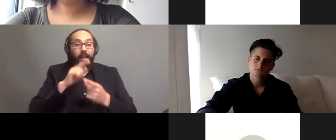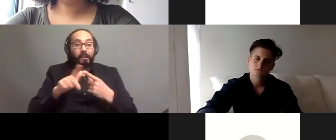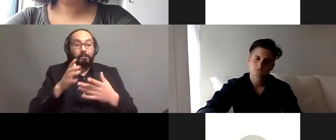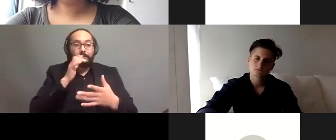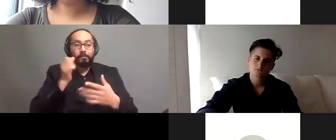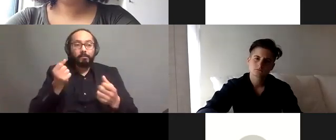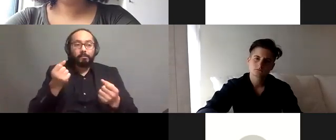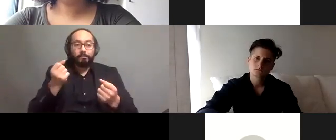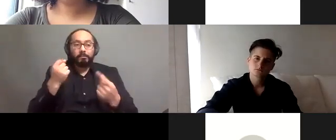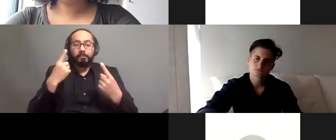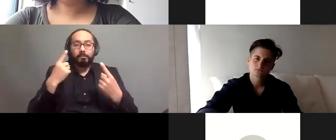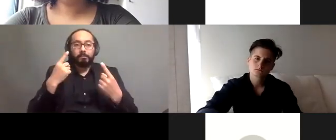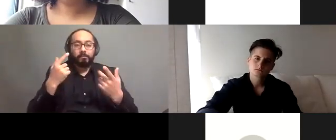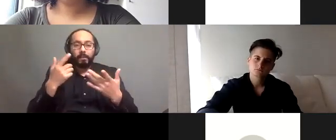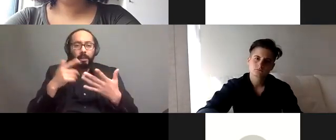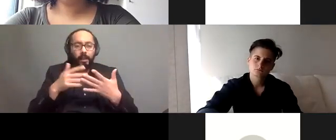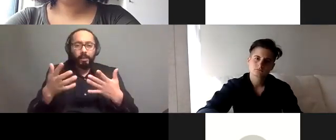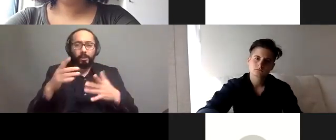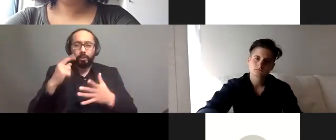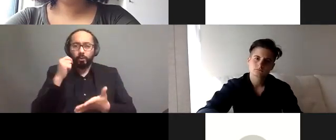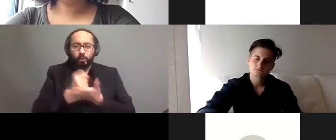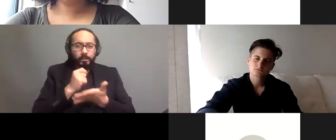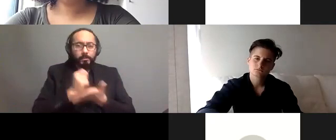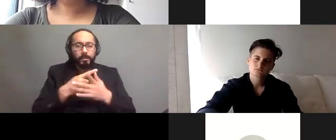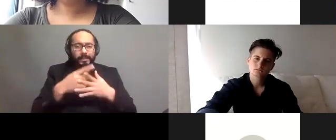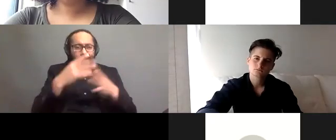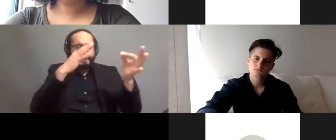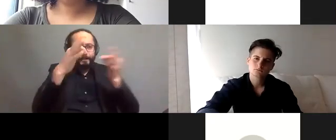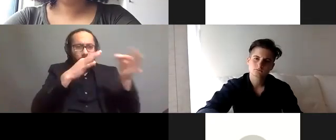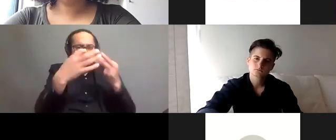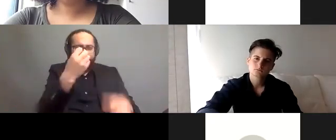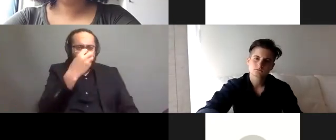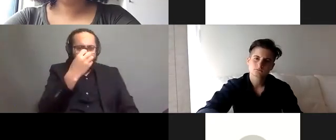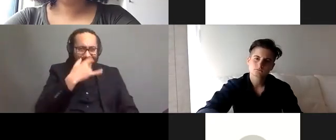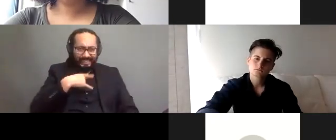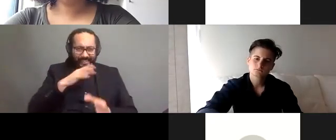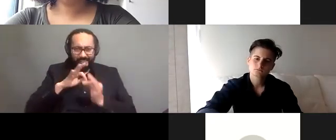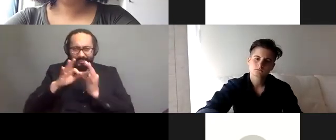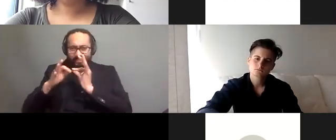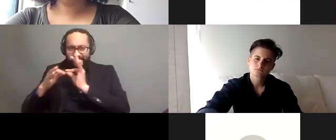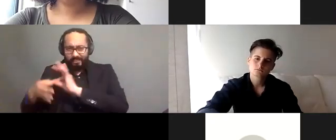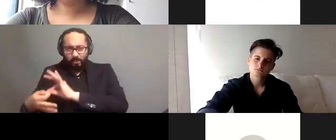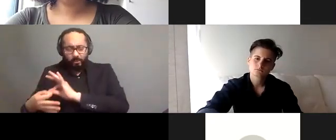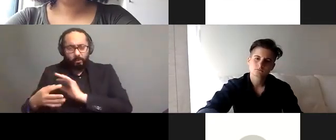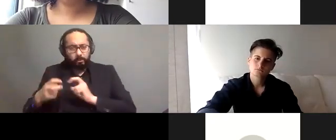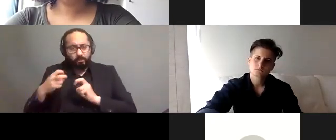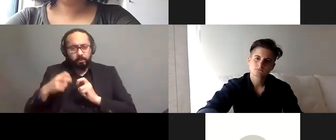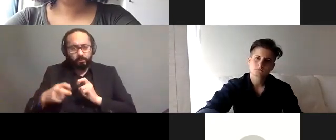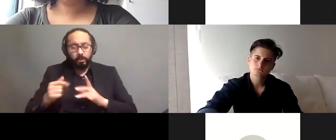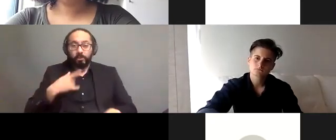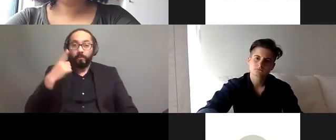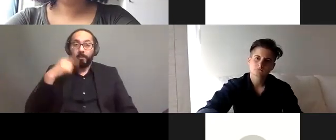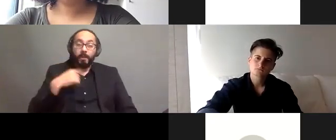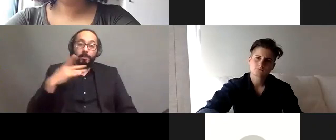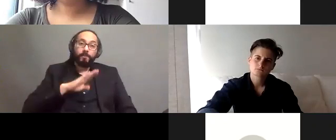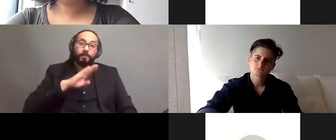of what kind of treatment she was gonna get, what kind of medications she has to take. So that was very a frustrating